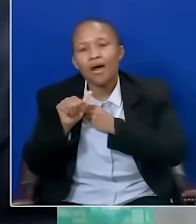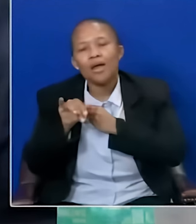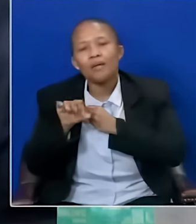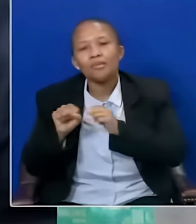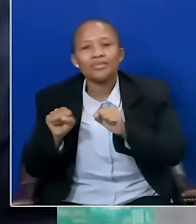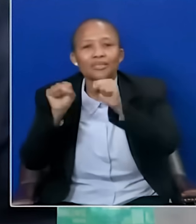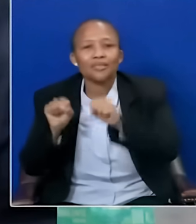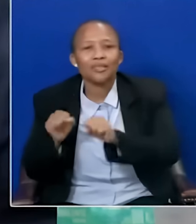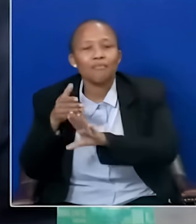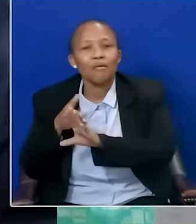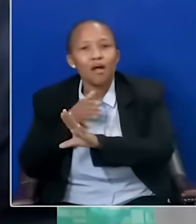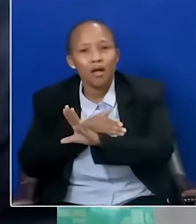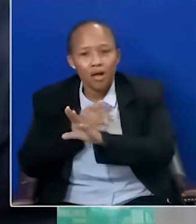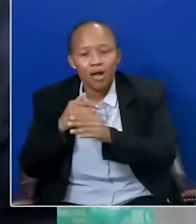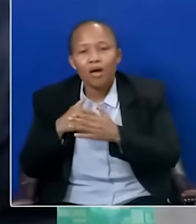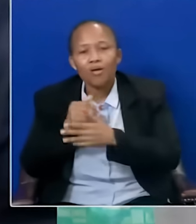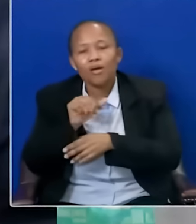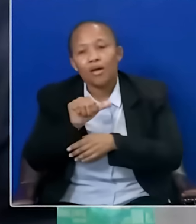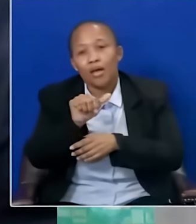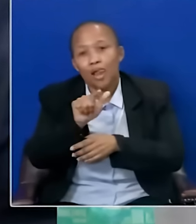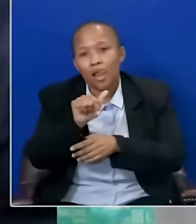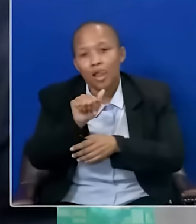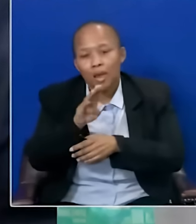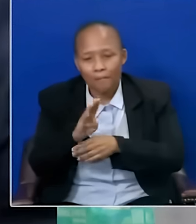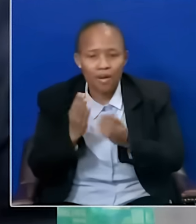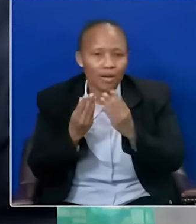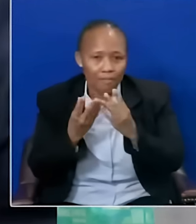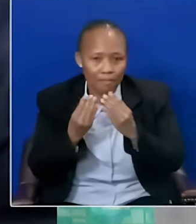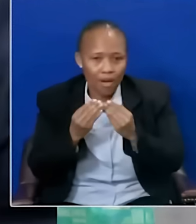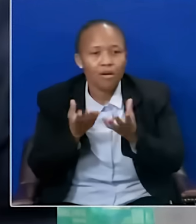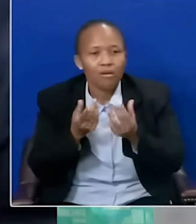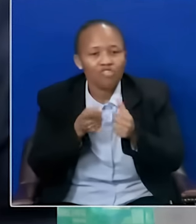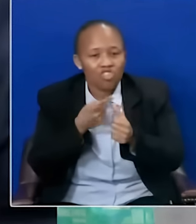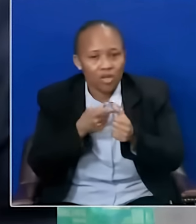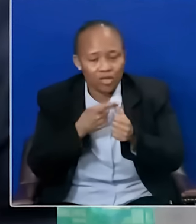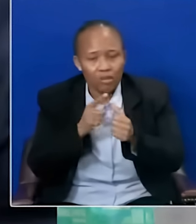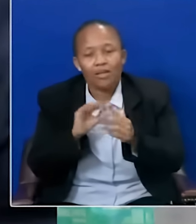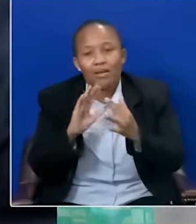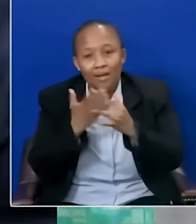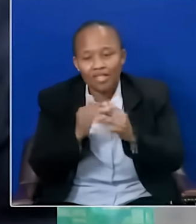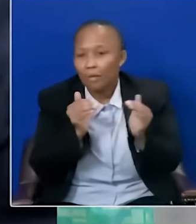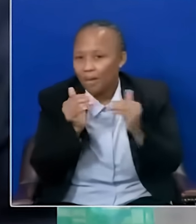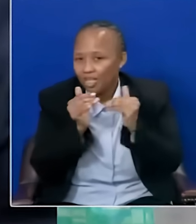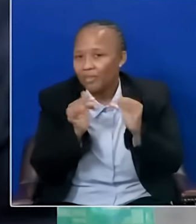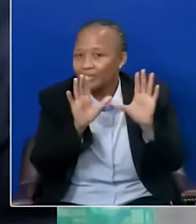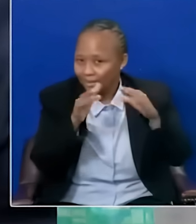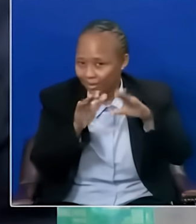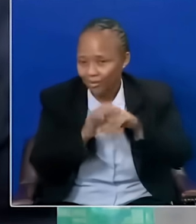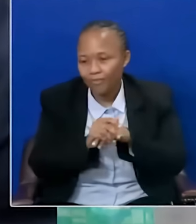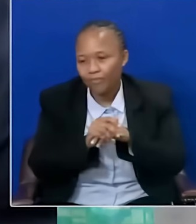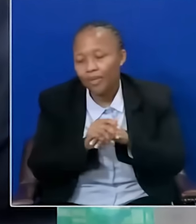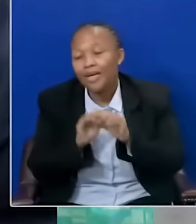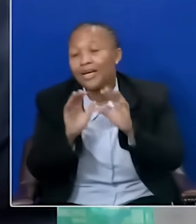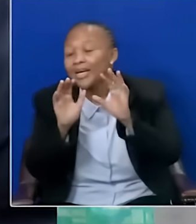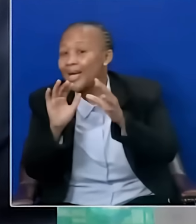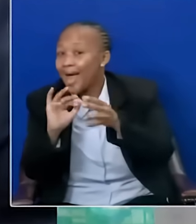lab number being generated by the case management section. However, the case management section still, at a